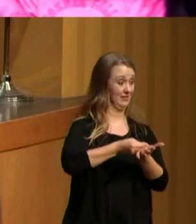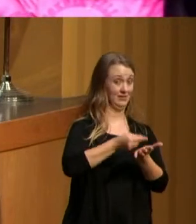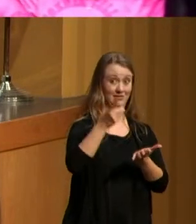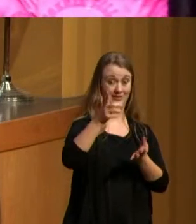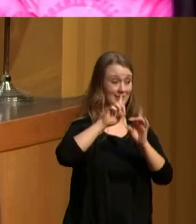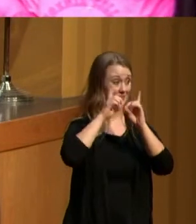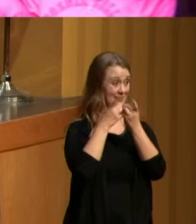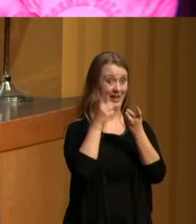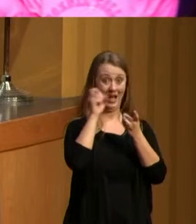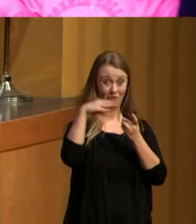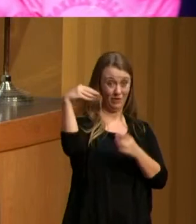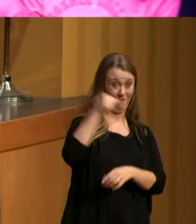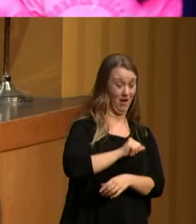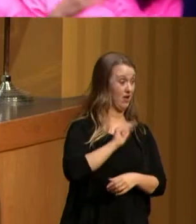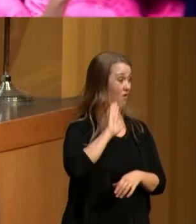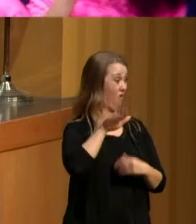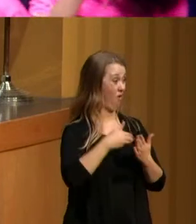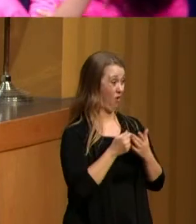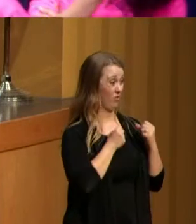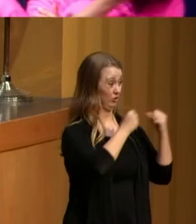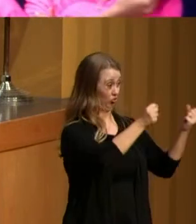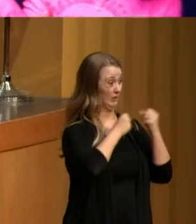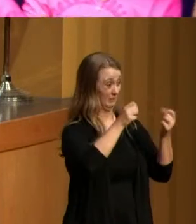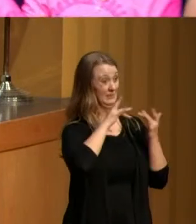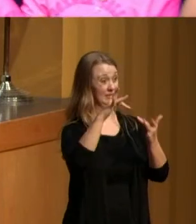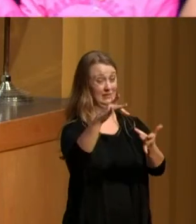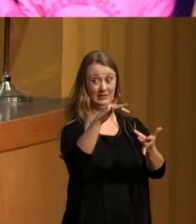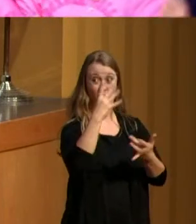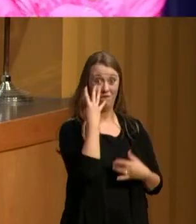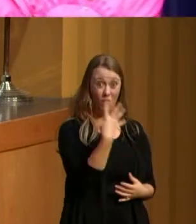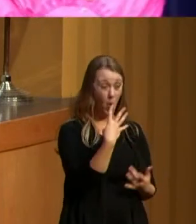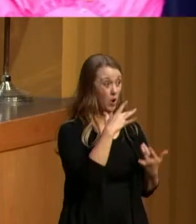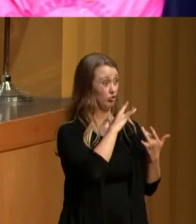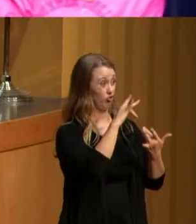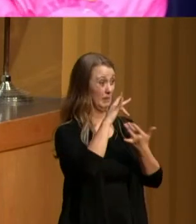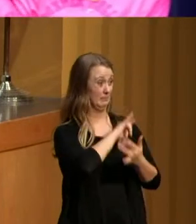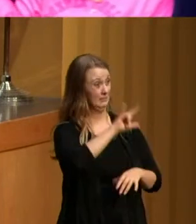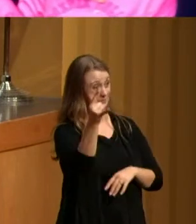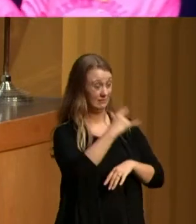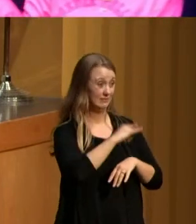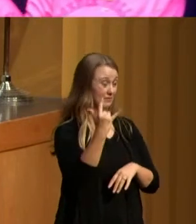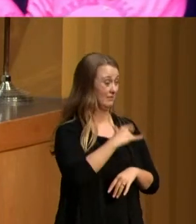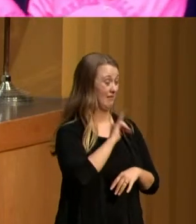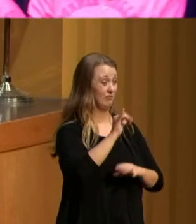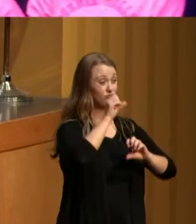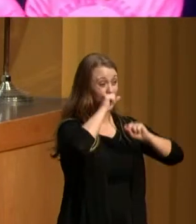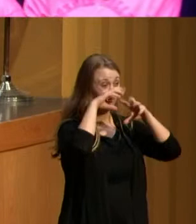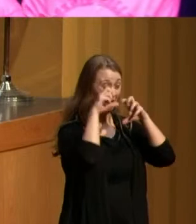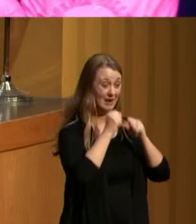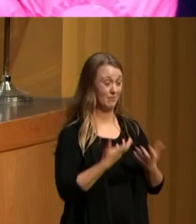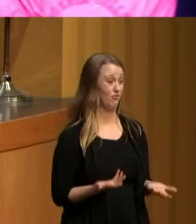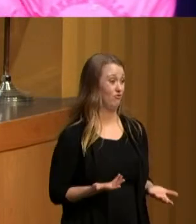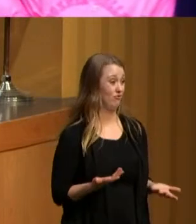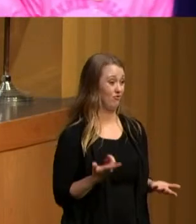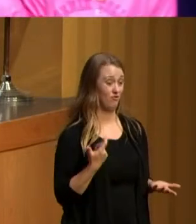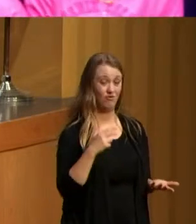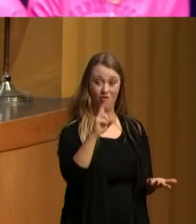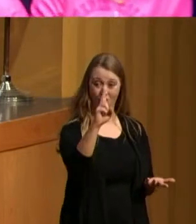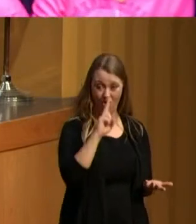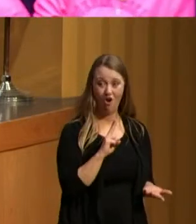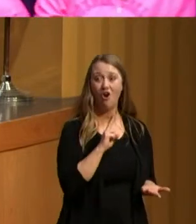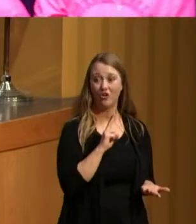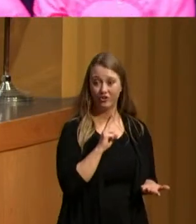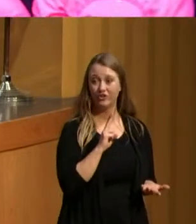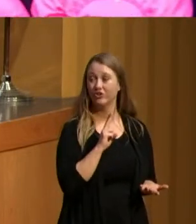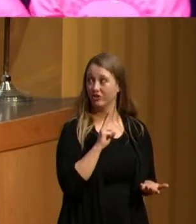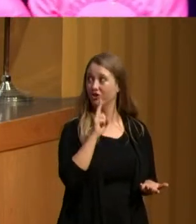fund all these trips. They funded 4 trips. That's incredible, guys. I mean, you ought to really feel honored. You really feel honored that